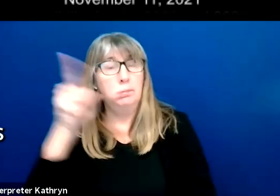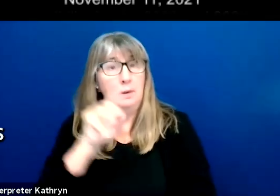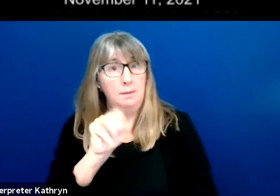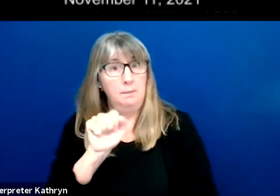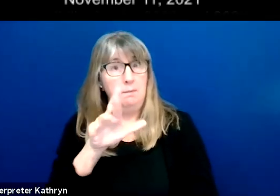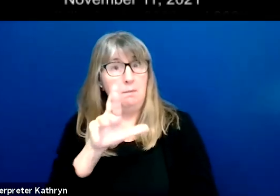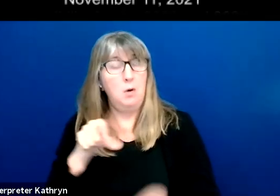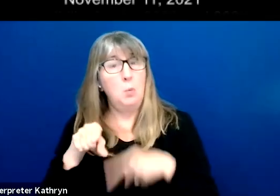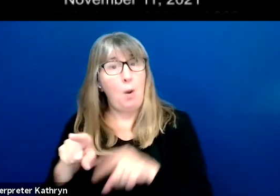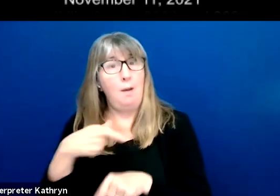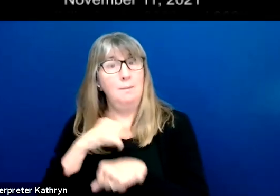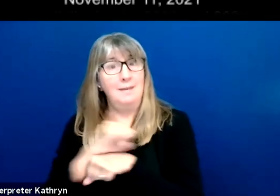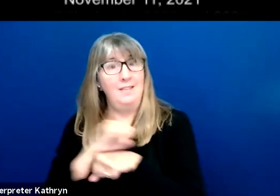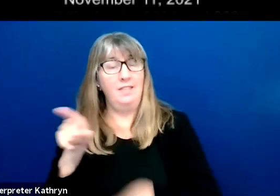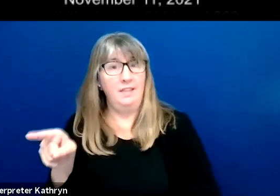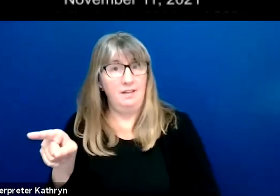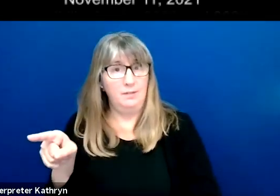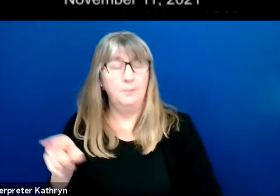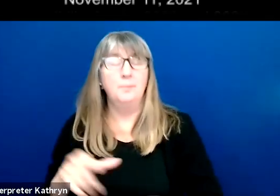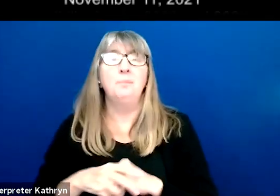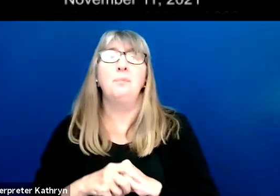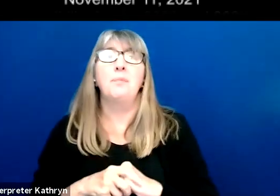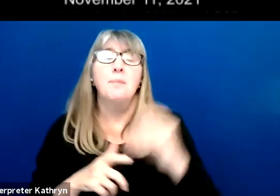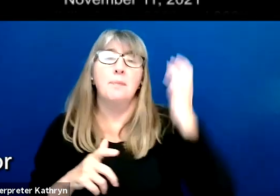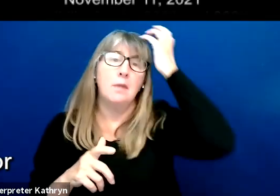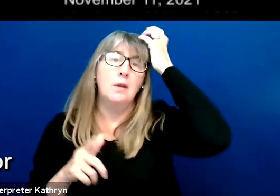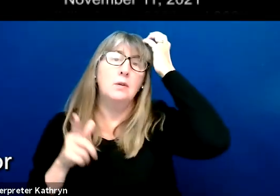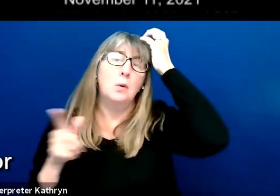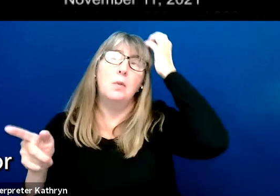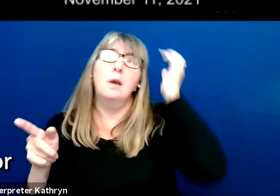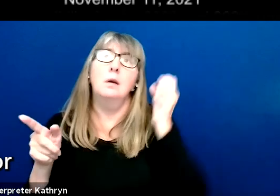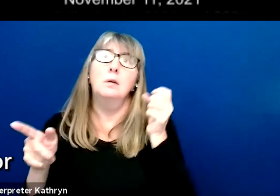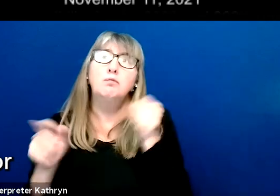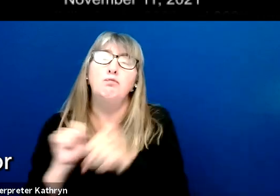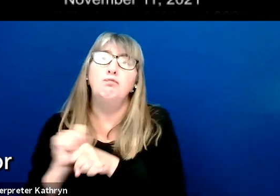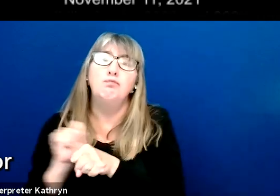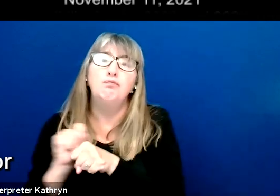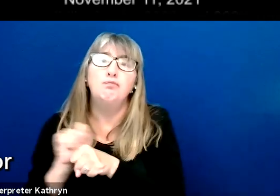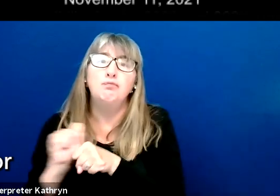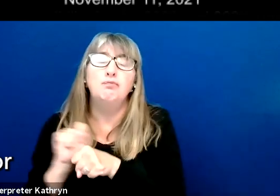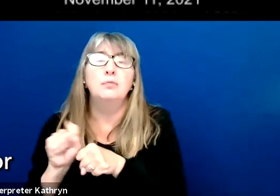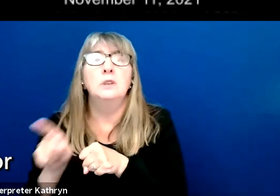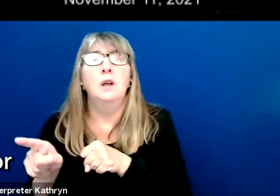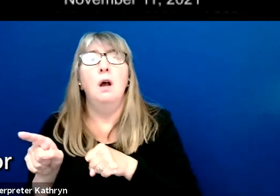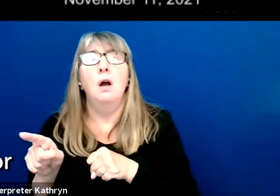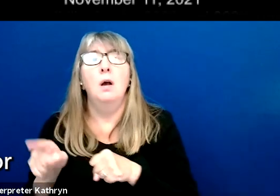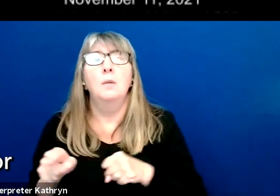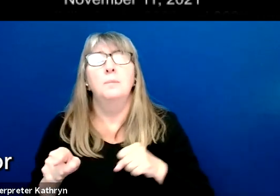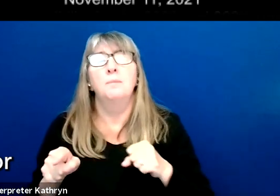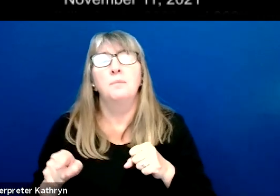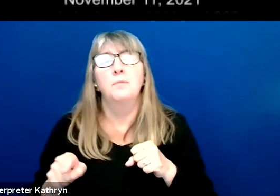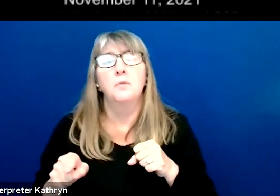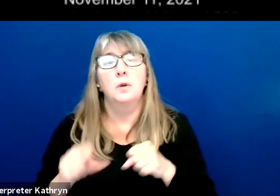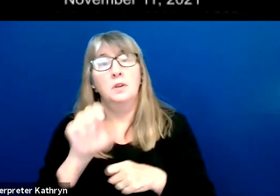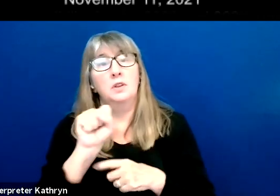an intern. And part of what I was doing at Goddard was to write software